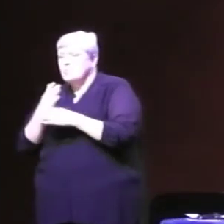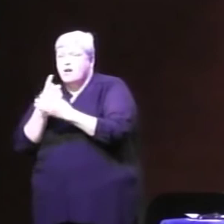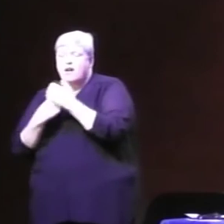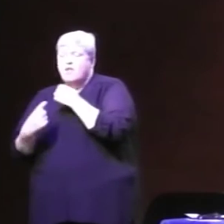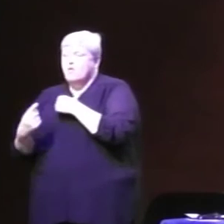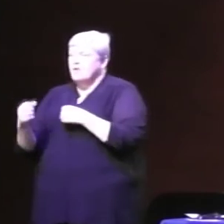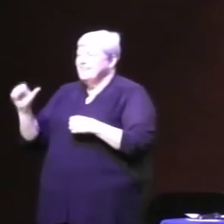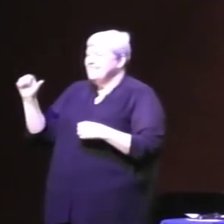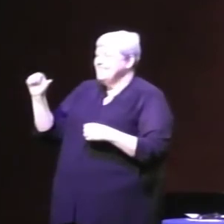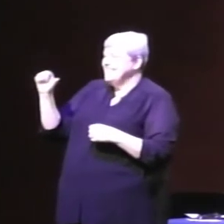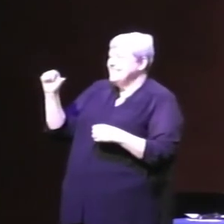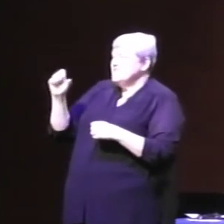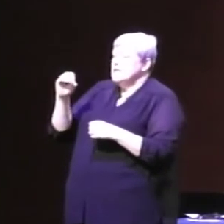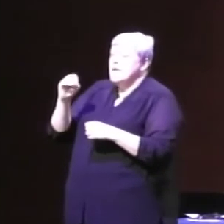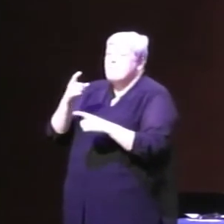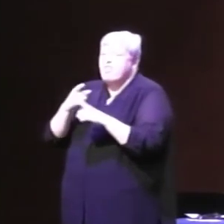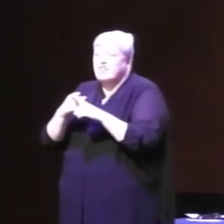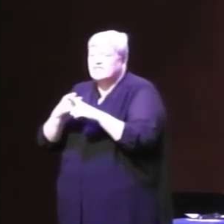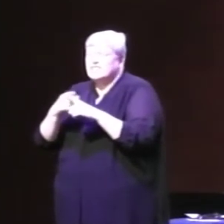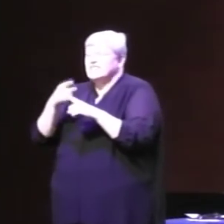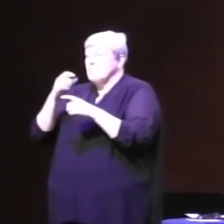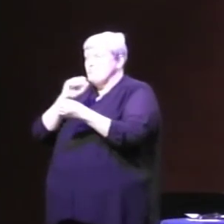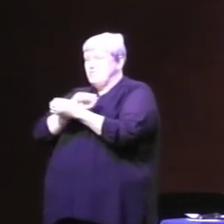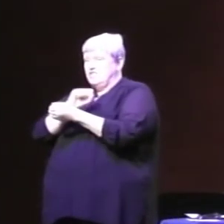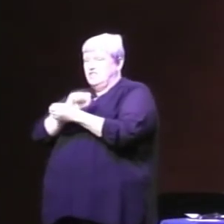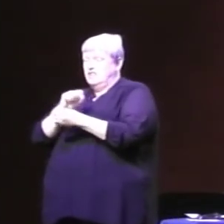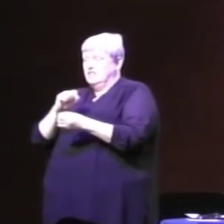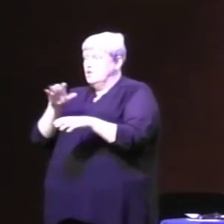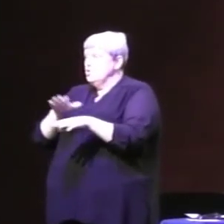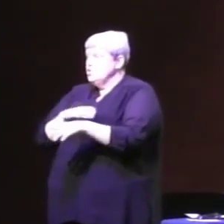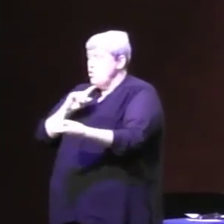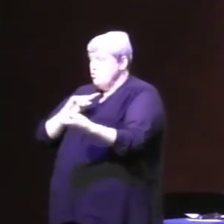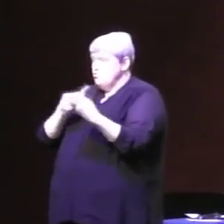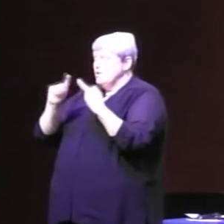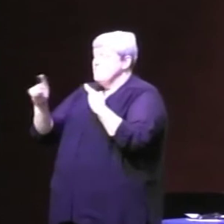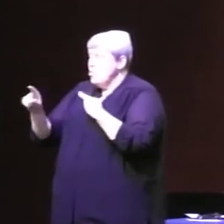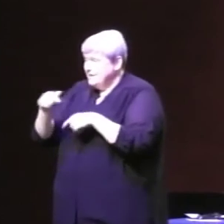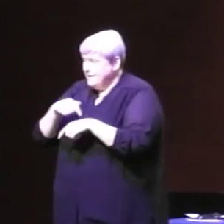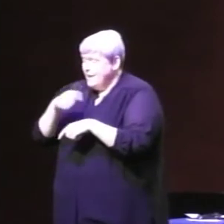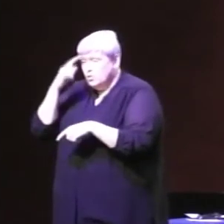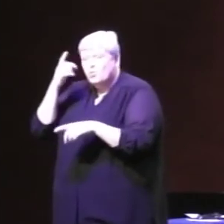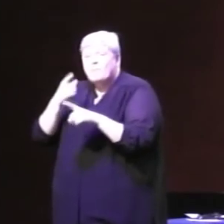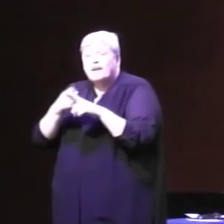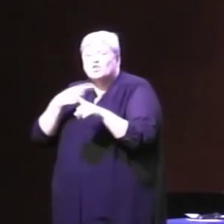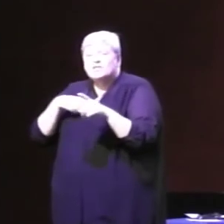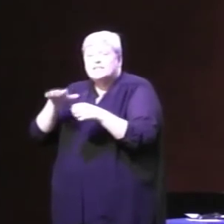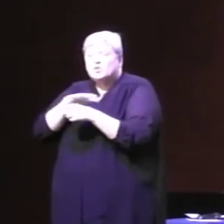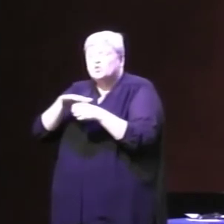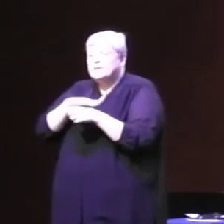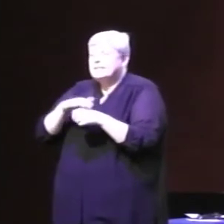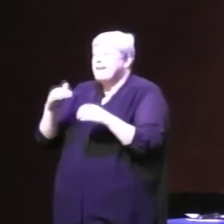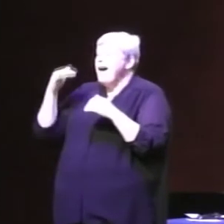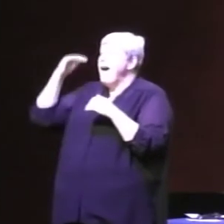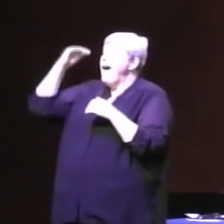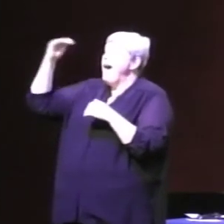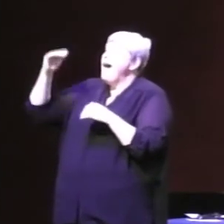with 60 plus prisoners. It means slower response times to emergency situations, high levels